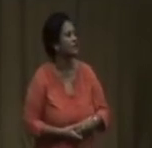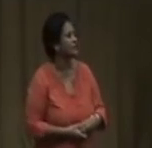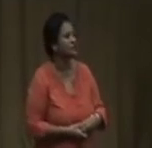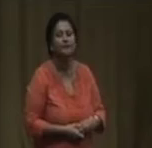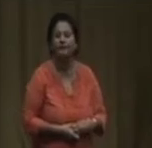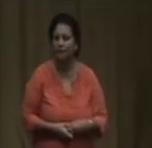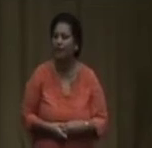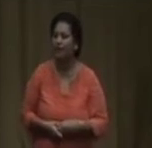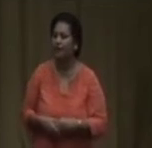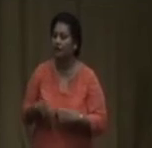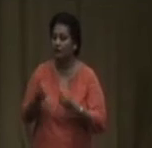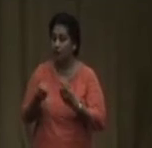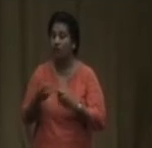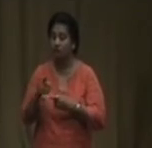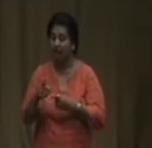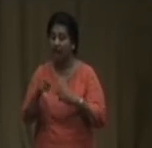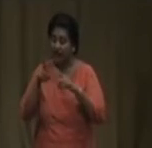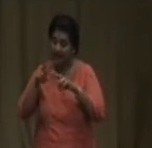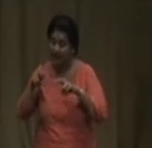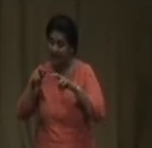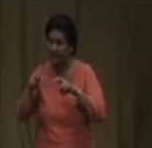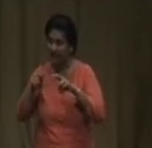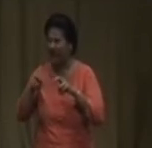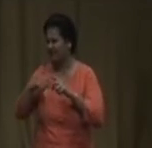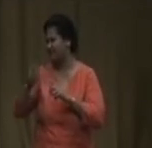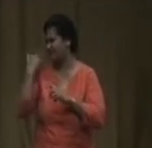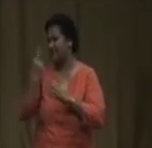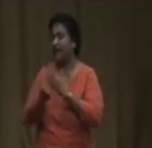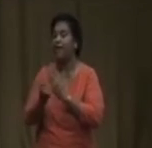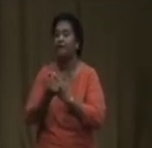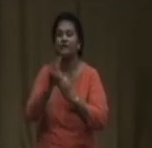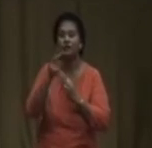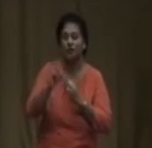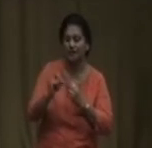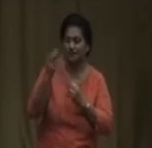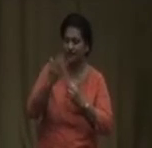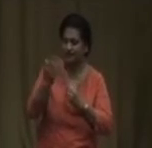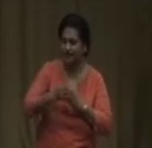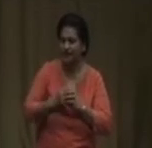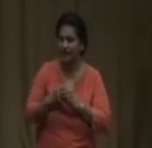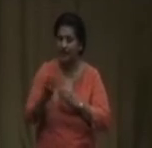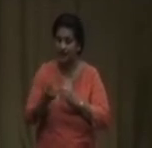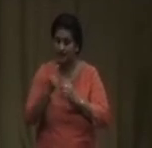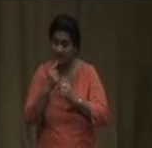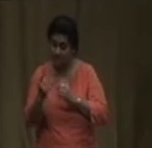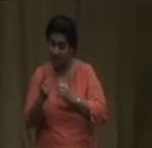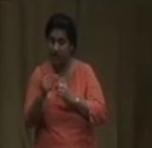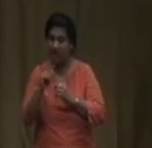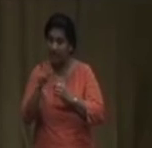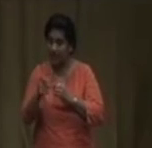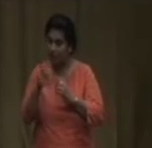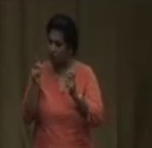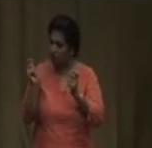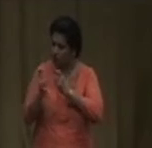Under the third-party independent review, the Coates Review, it was again reiterated that unless significant changes were